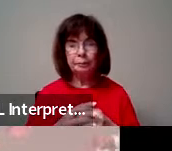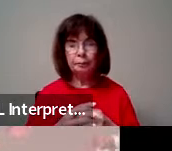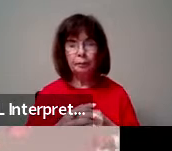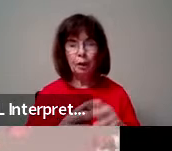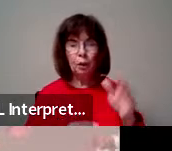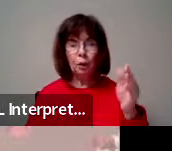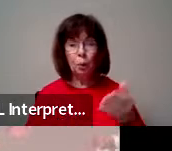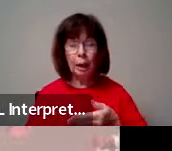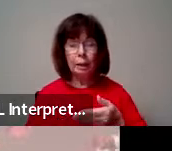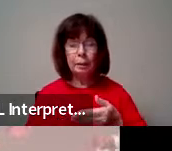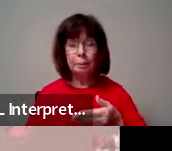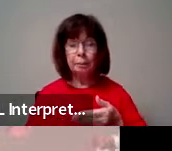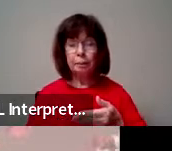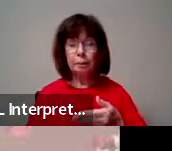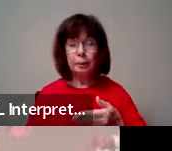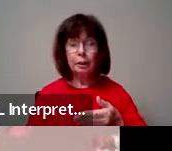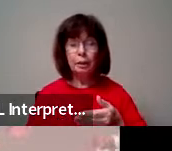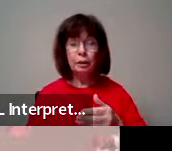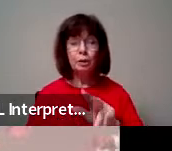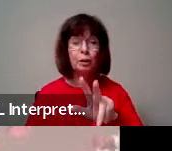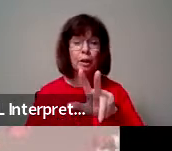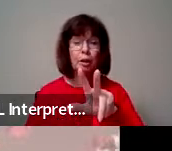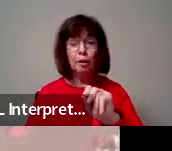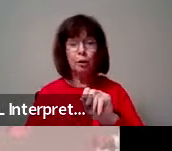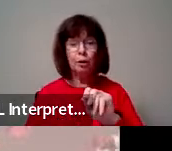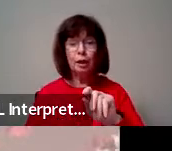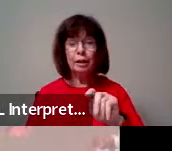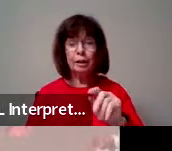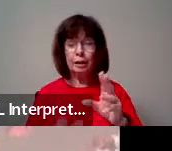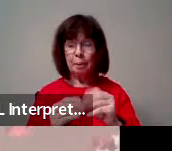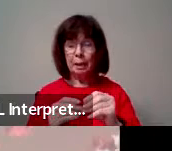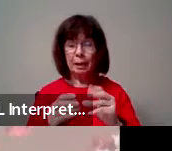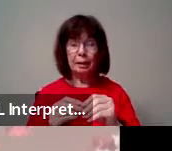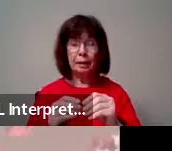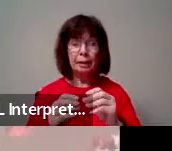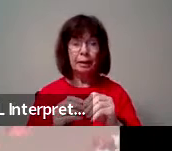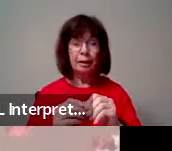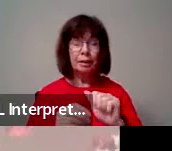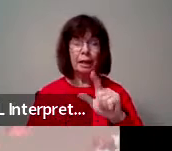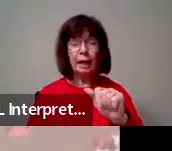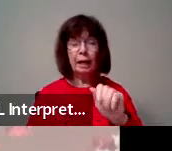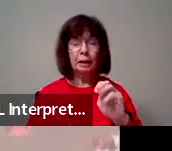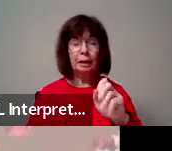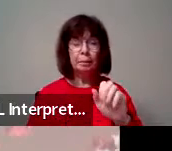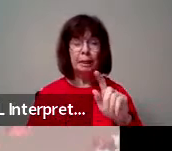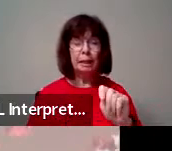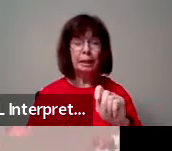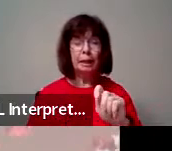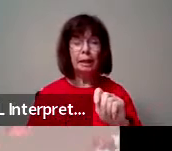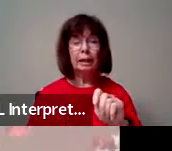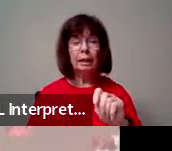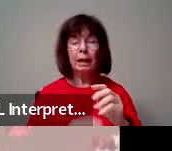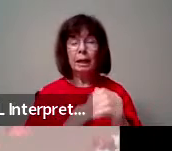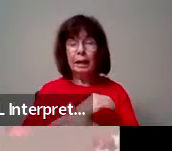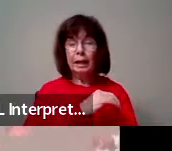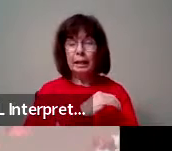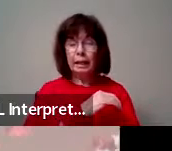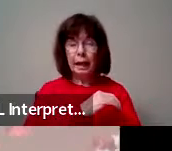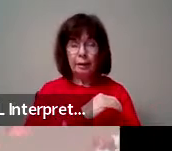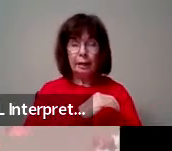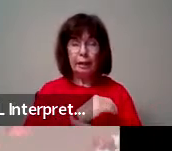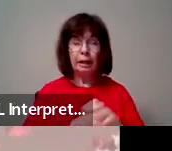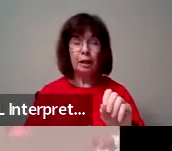Welcome to the 30th meeting of the Alameda County COVID-19 Community Advisory